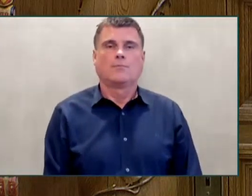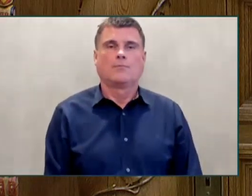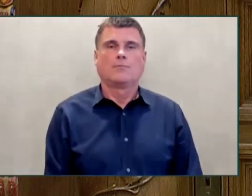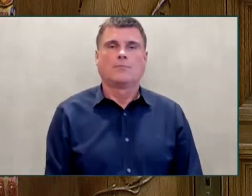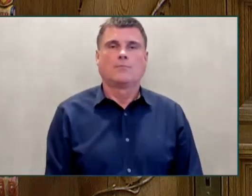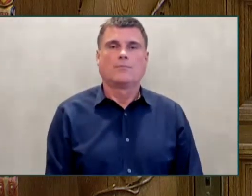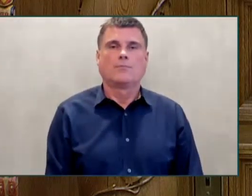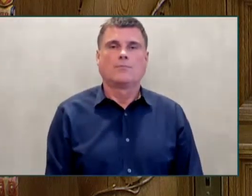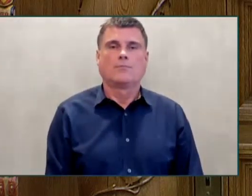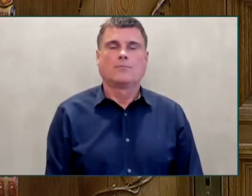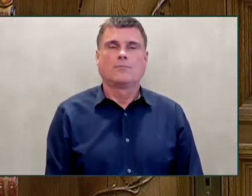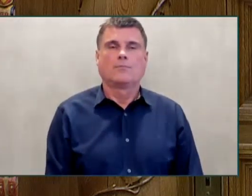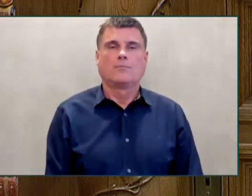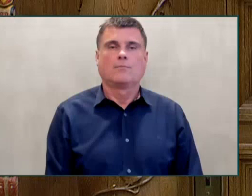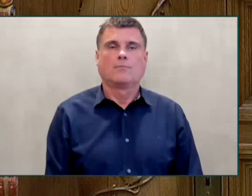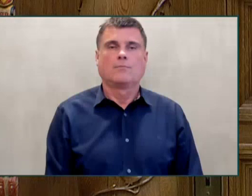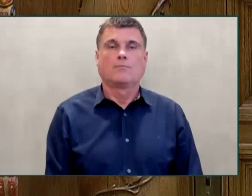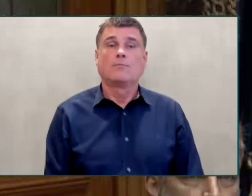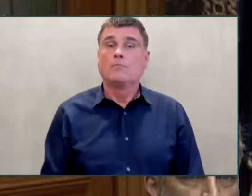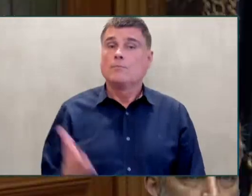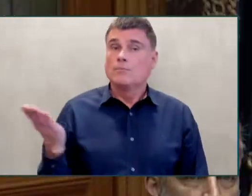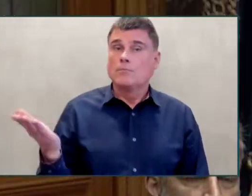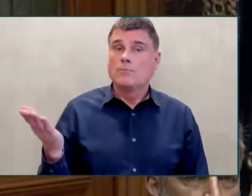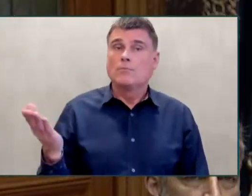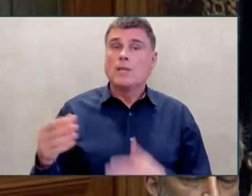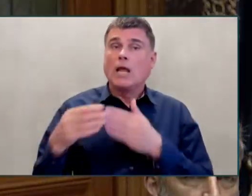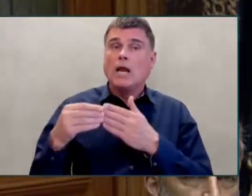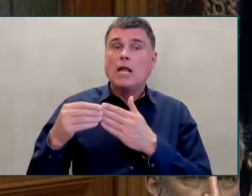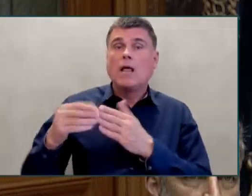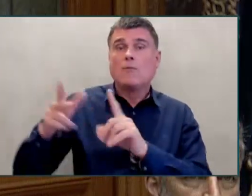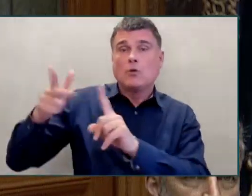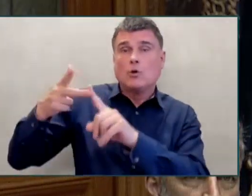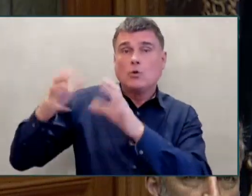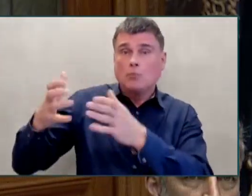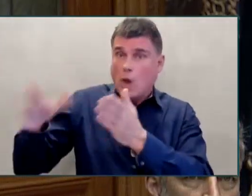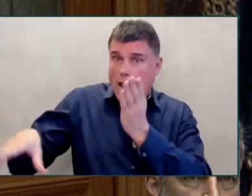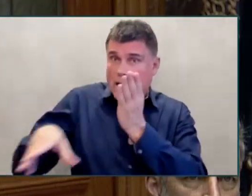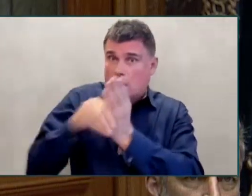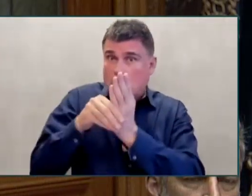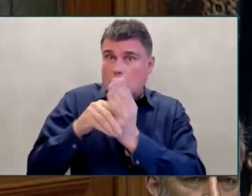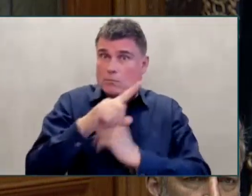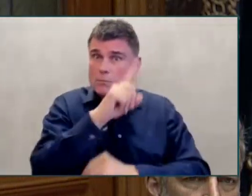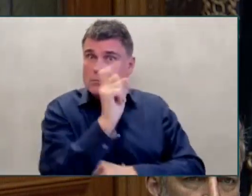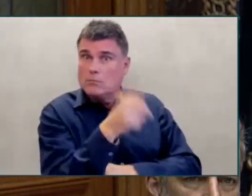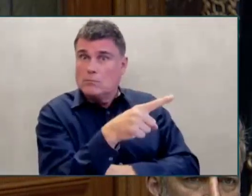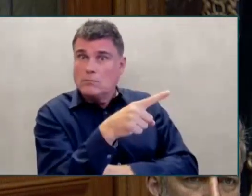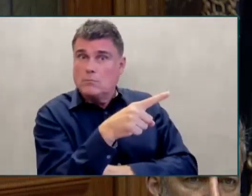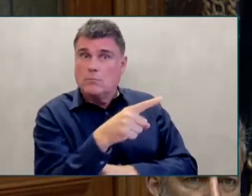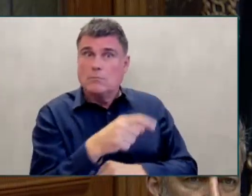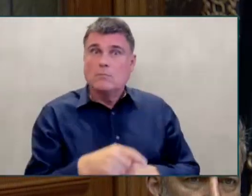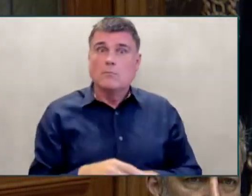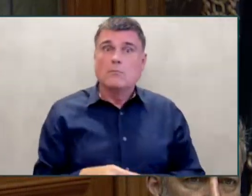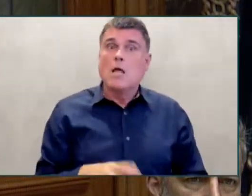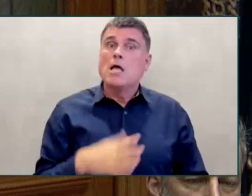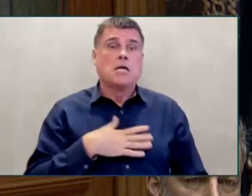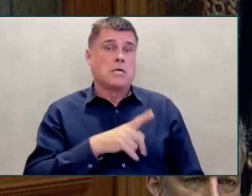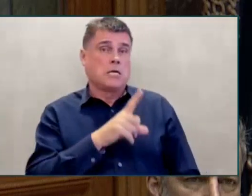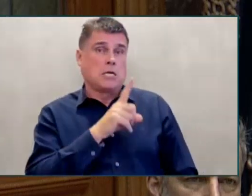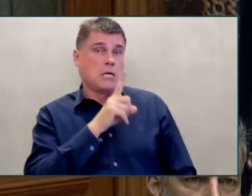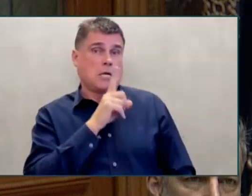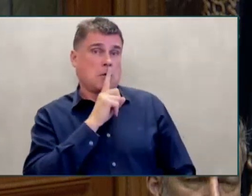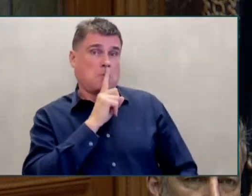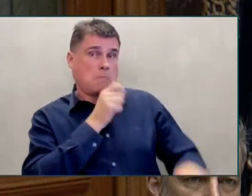Leader of third party supplemental. Thank you, Honourable Speaker. I wasn't making allegations, I'm asking questions. In December